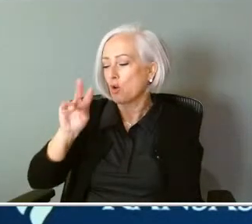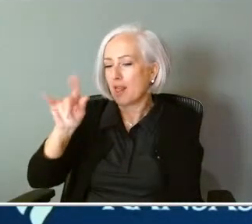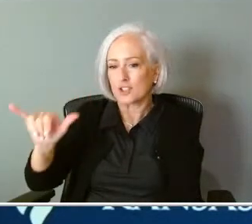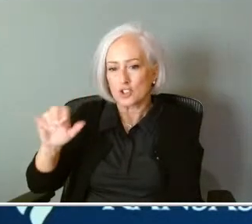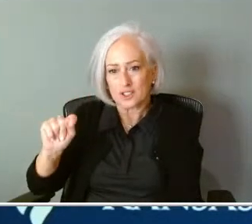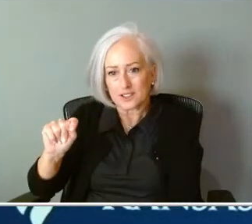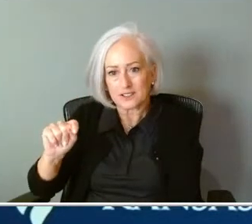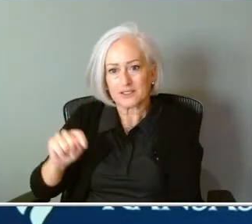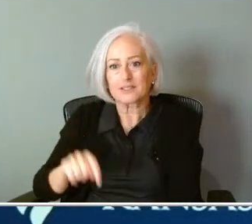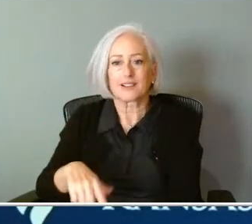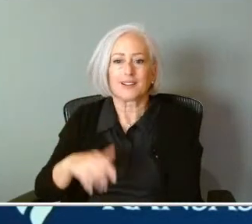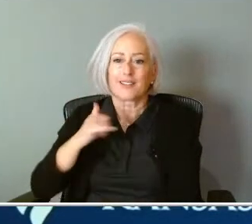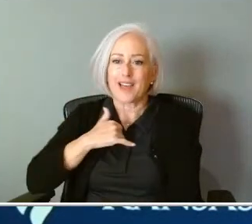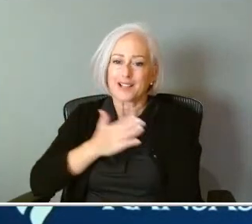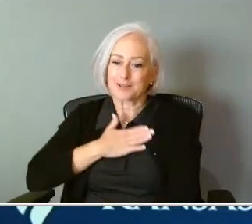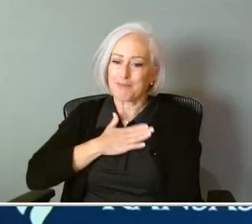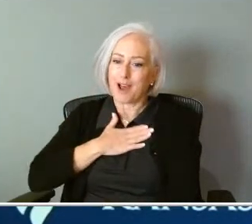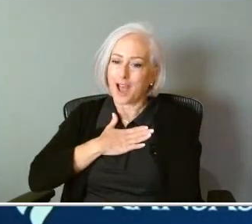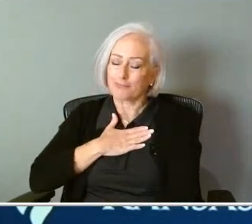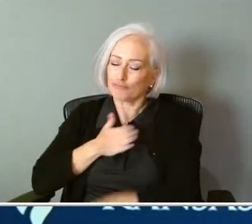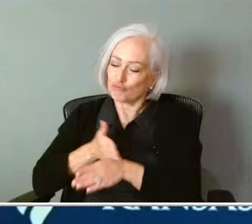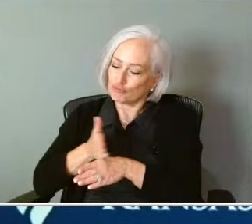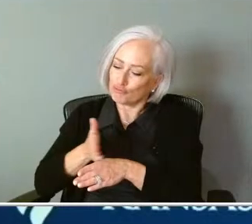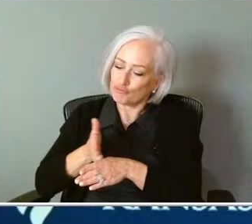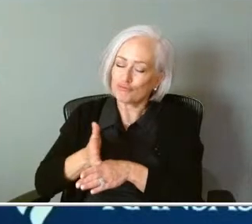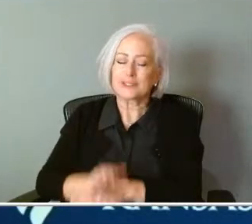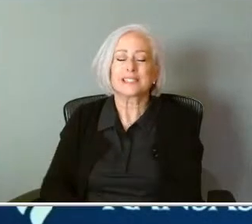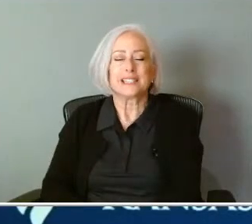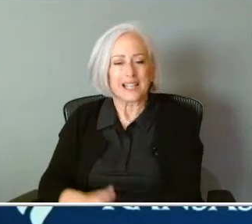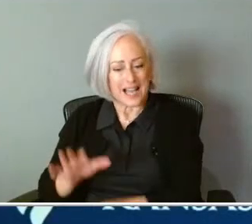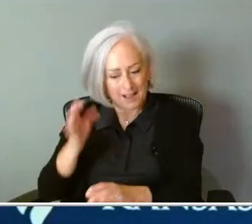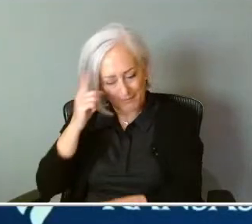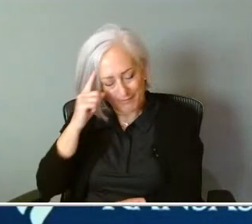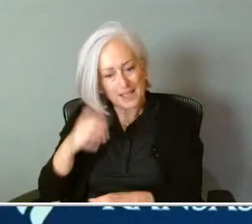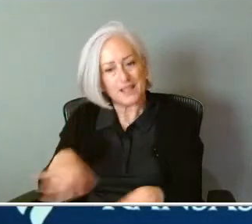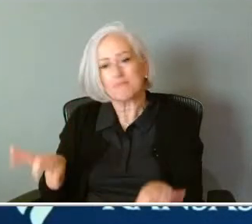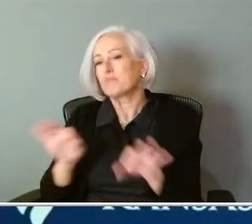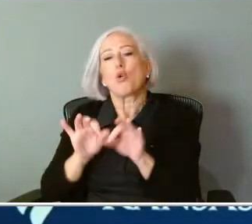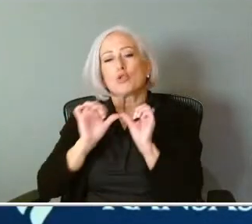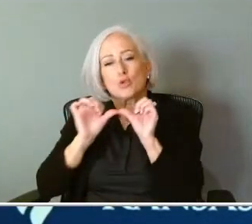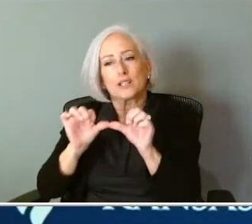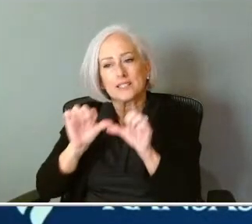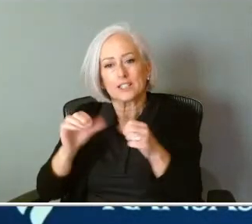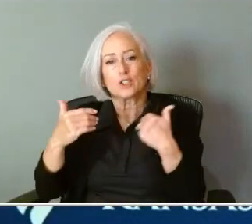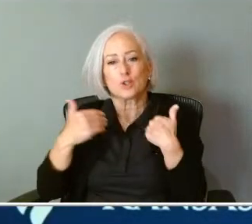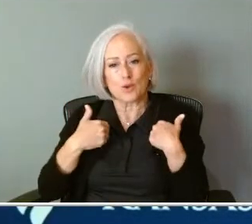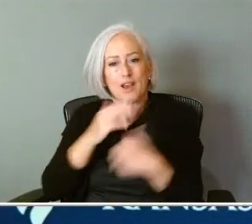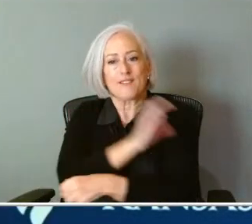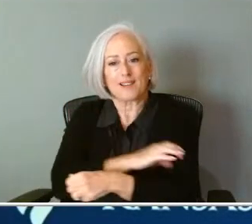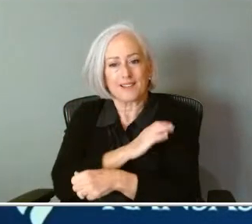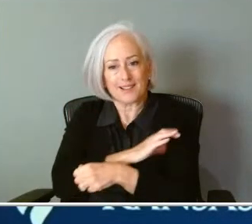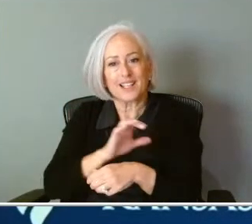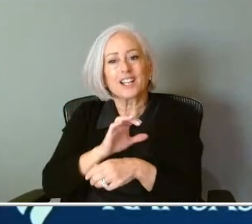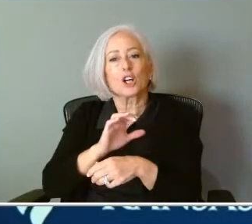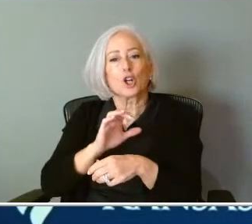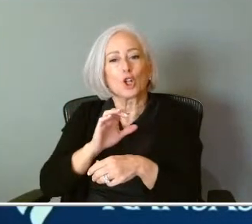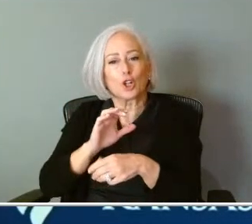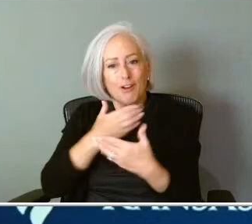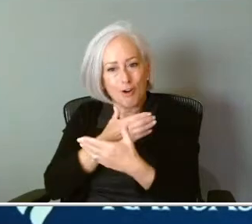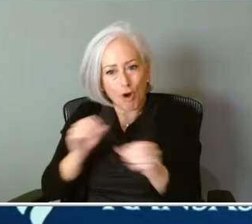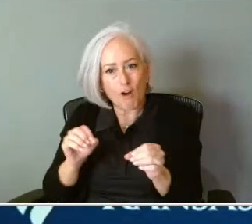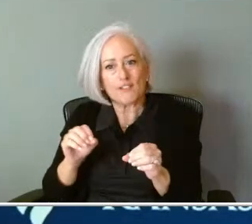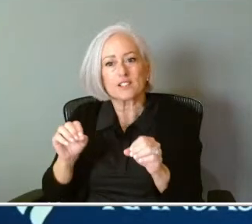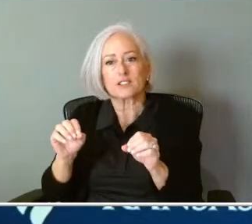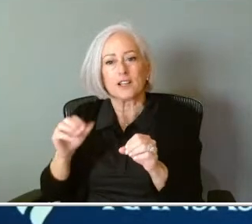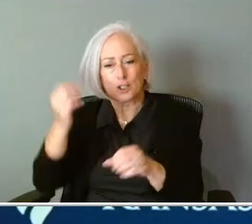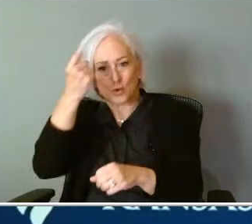core of what I am. Okay. And I feel like it's important to continue to have a clinical practice so that you understand challenges on